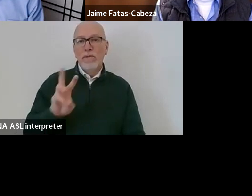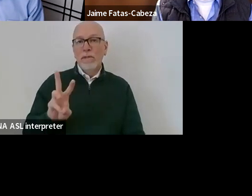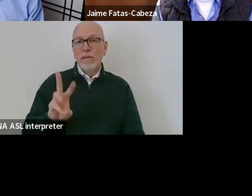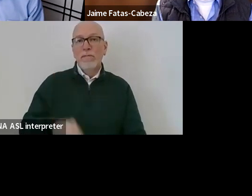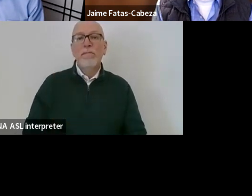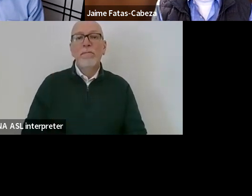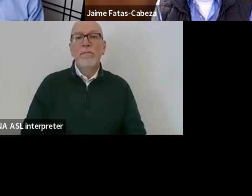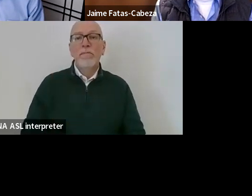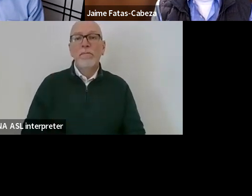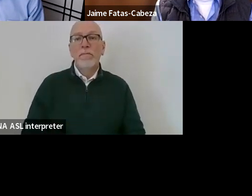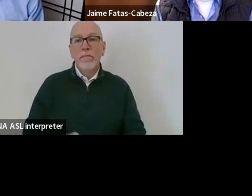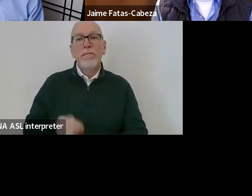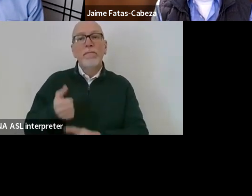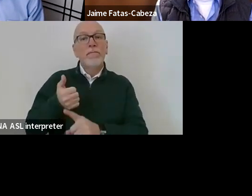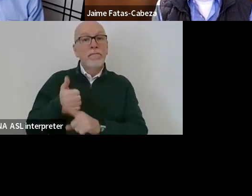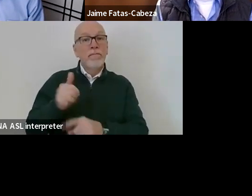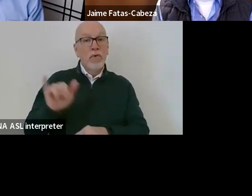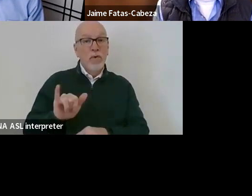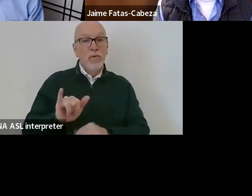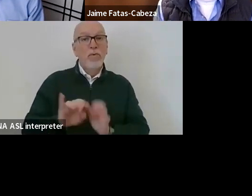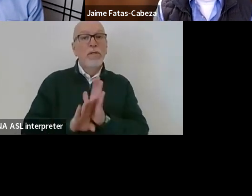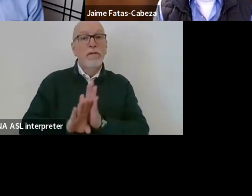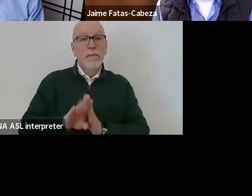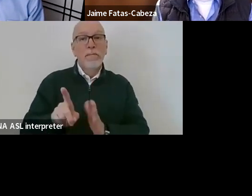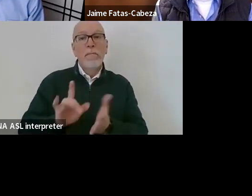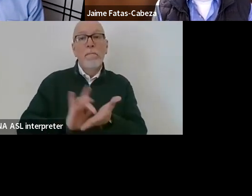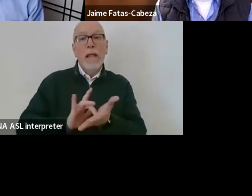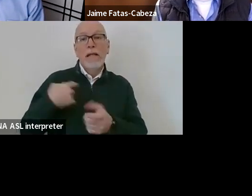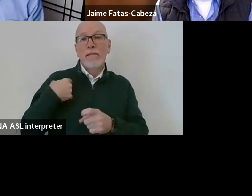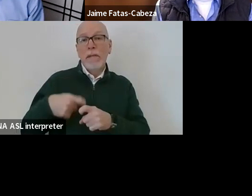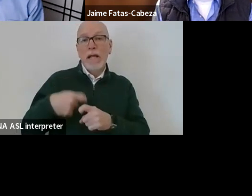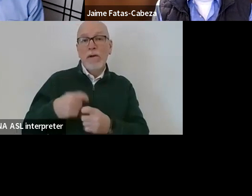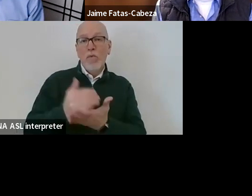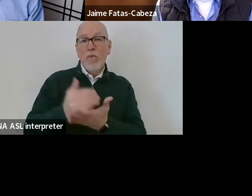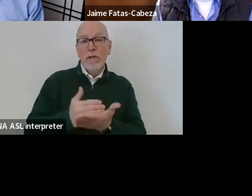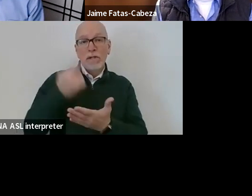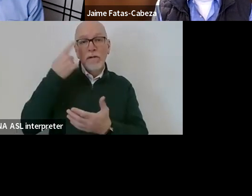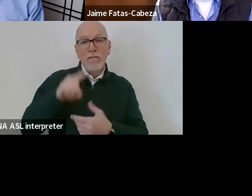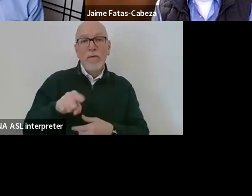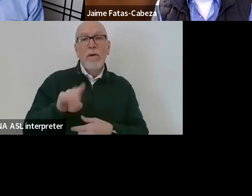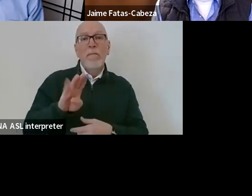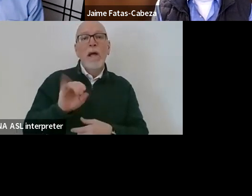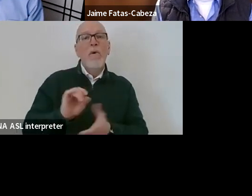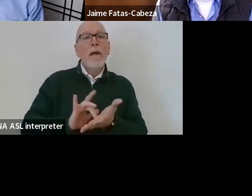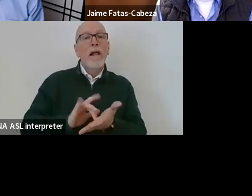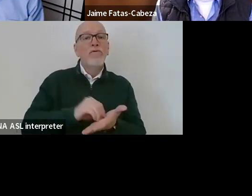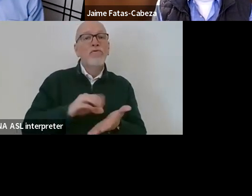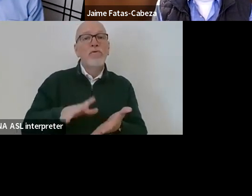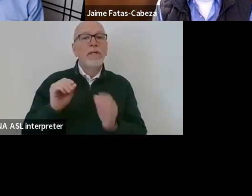2006, where he has also developed medical Spanish courses for the biomedical schools and